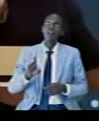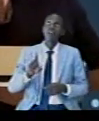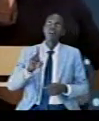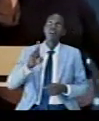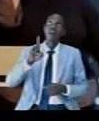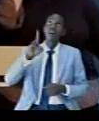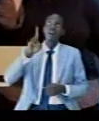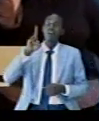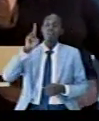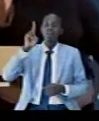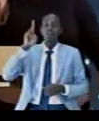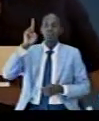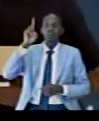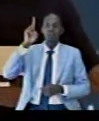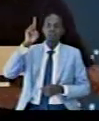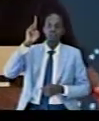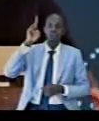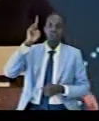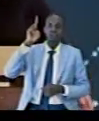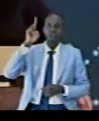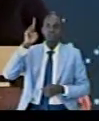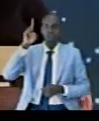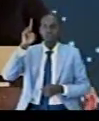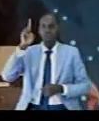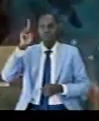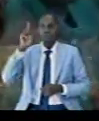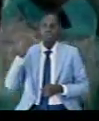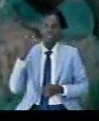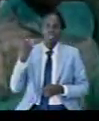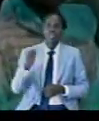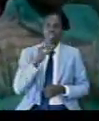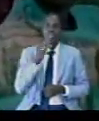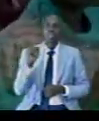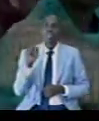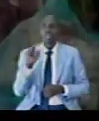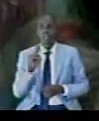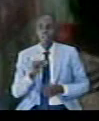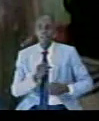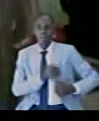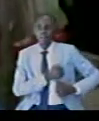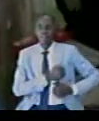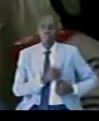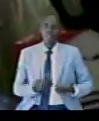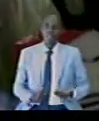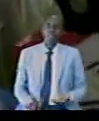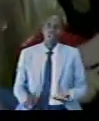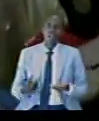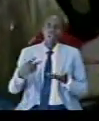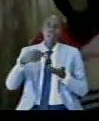rising up. Raise up, Lord, today. There's an army